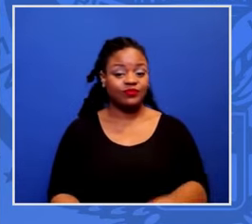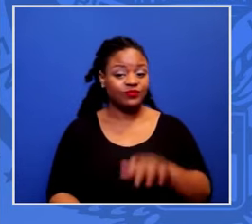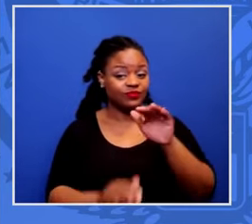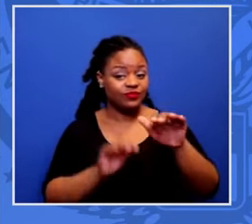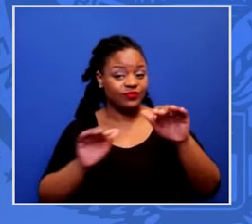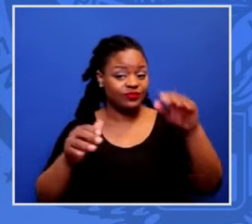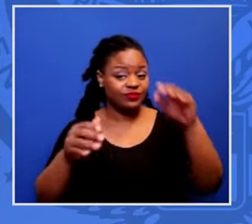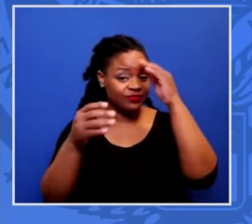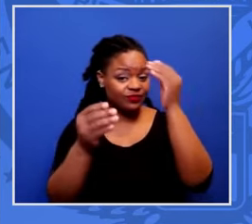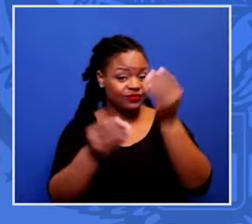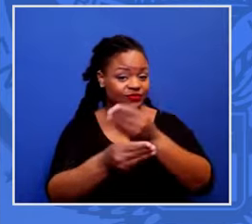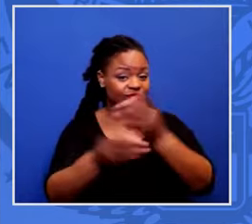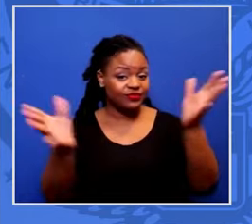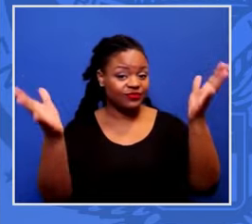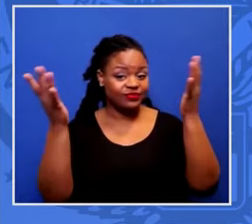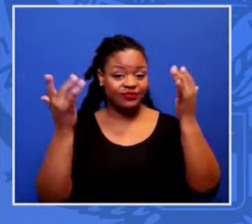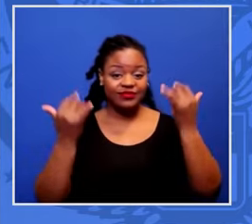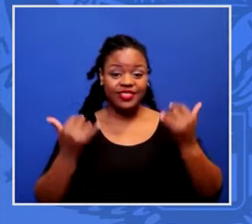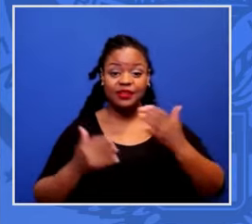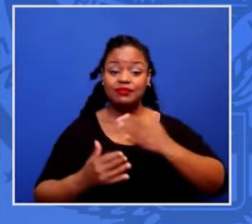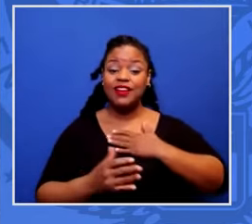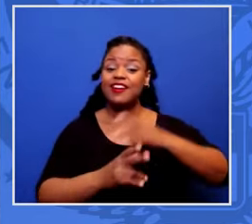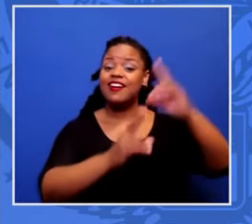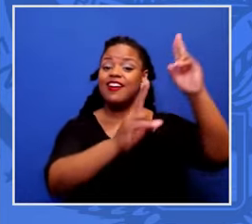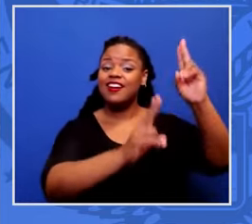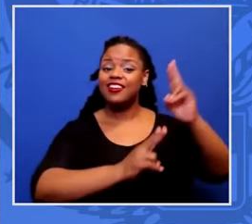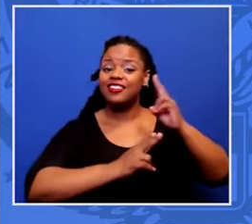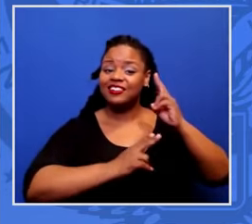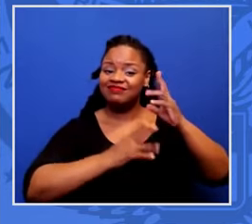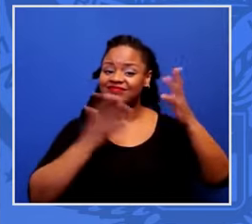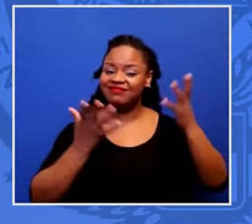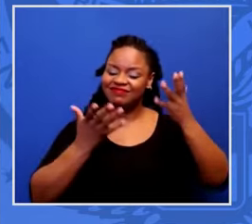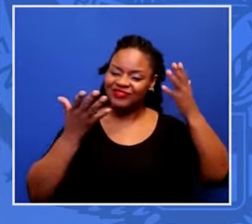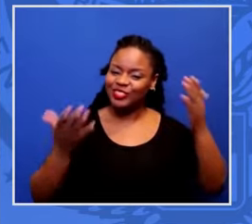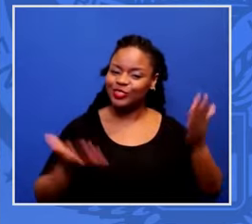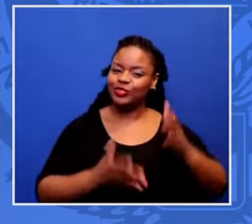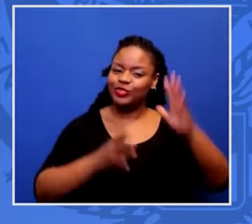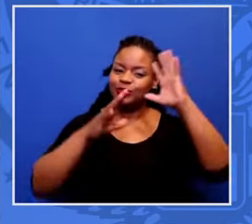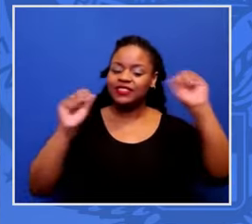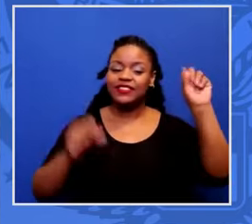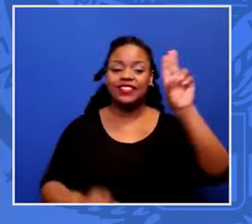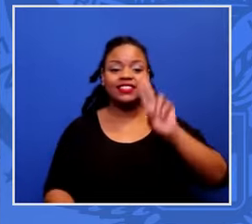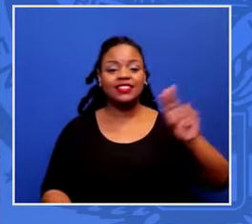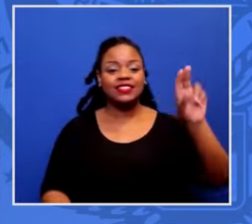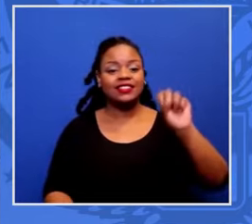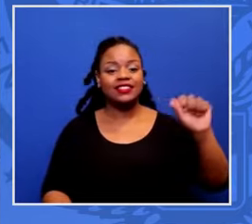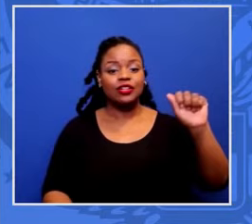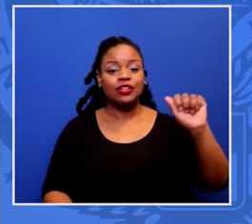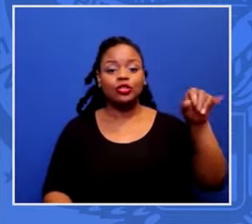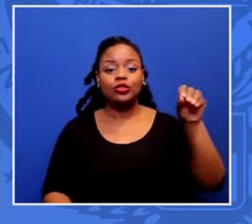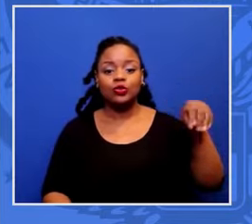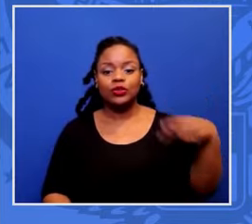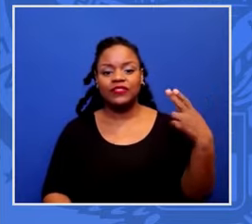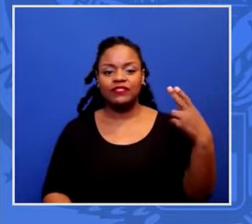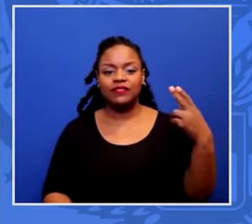Now it is my honor to introduce the President of the United States, Joseph R. Biden, Jr.